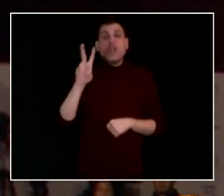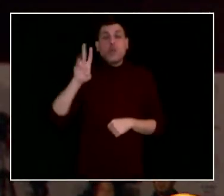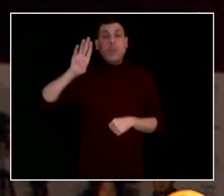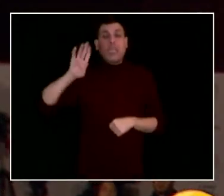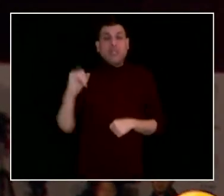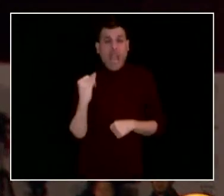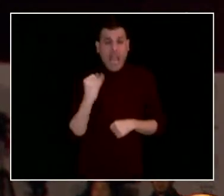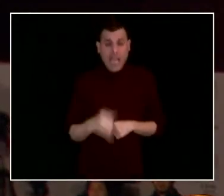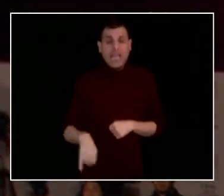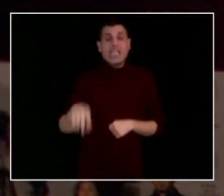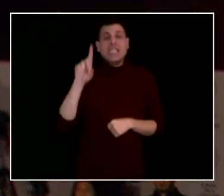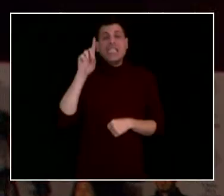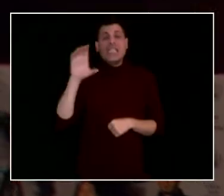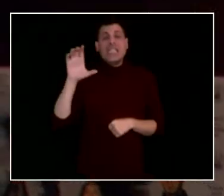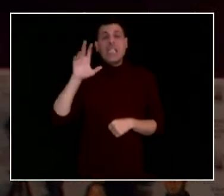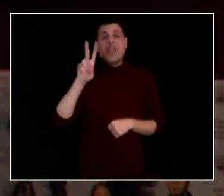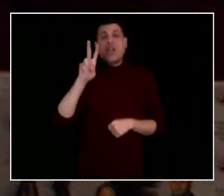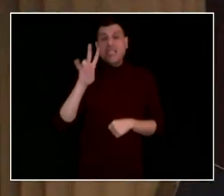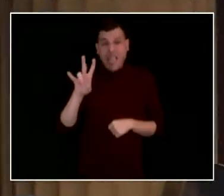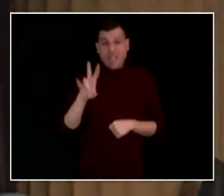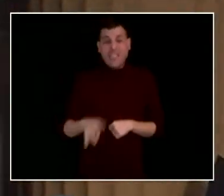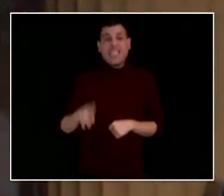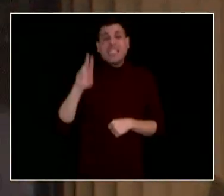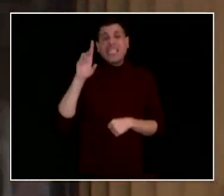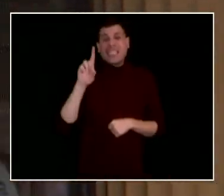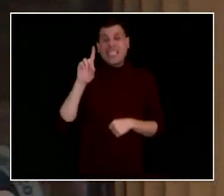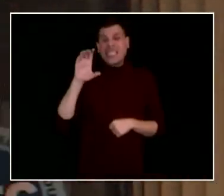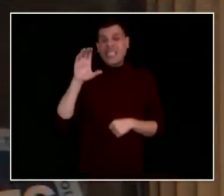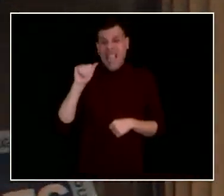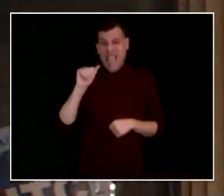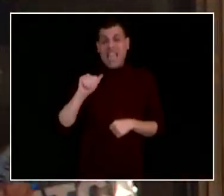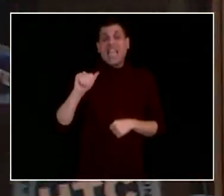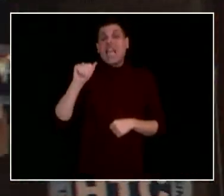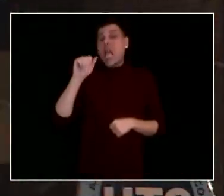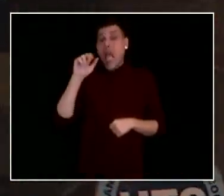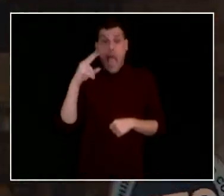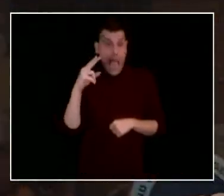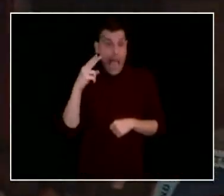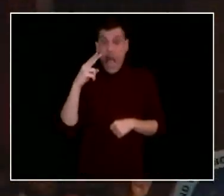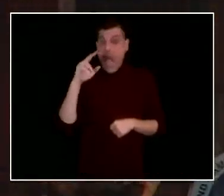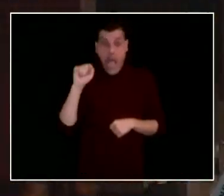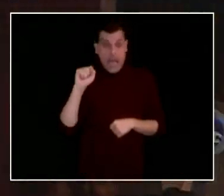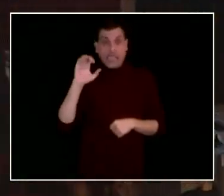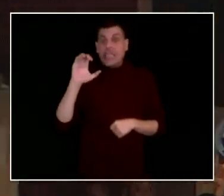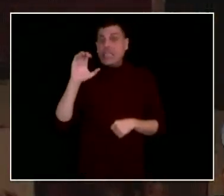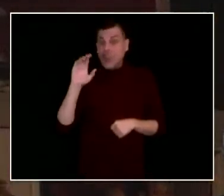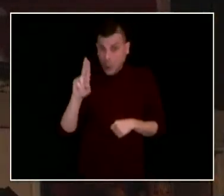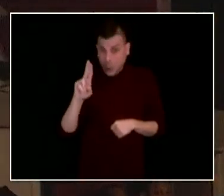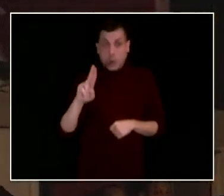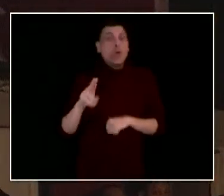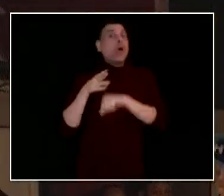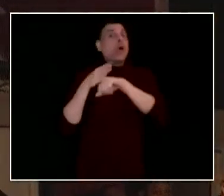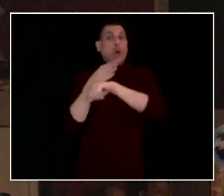DC 37, CSA, 1199 SCU, and the Carpenters.